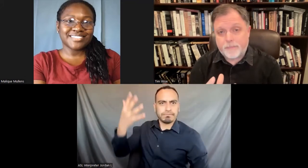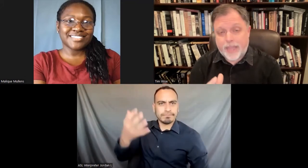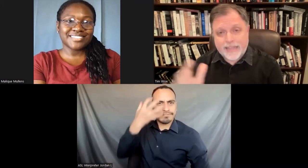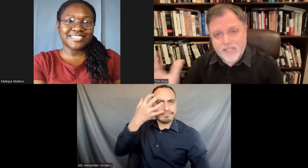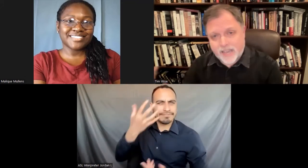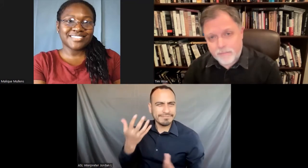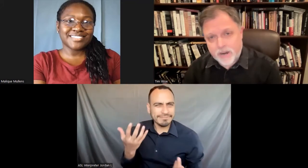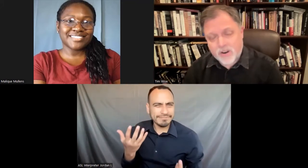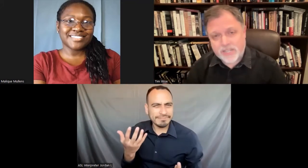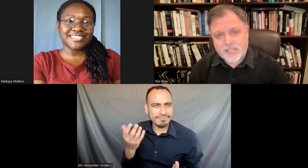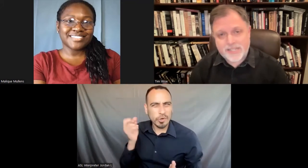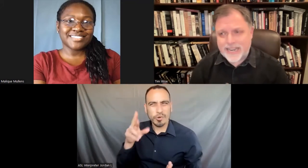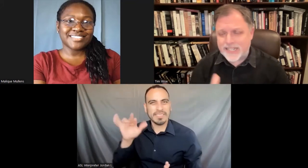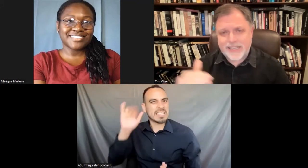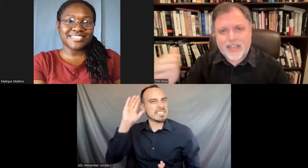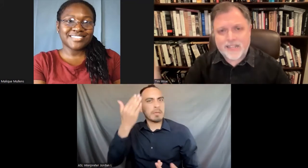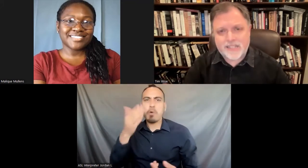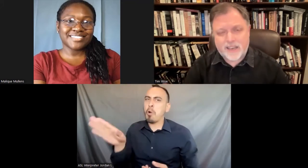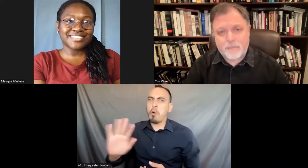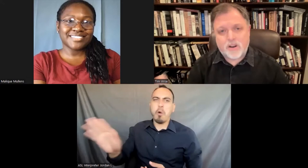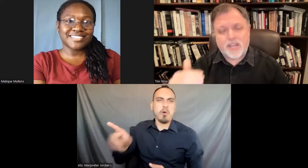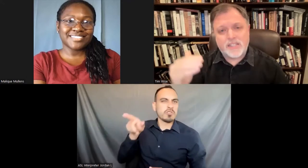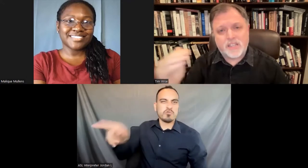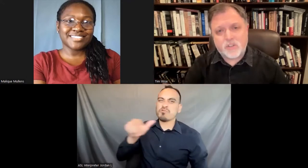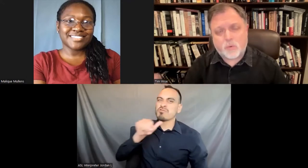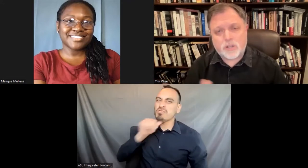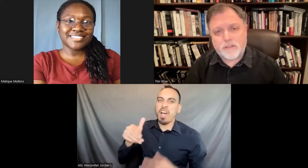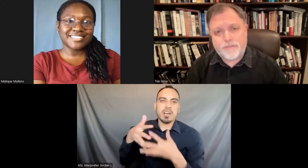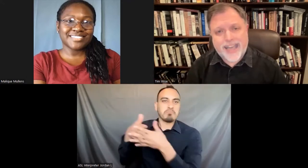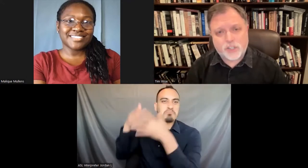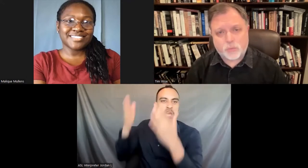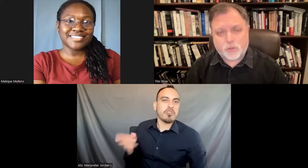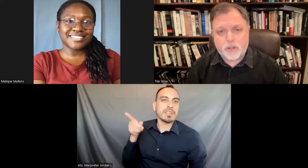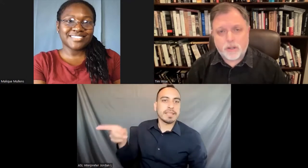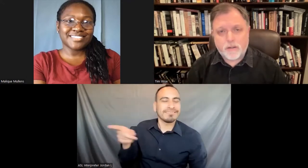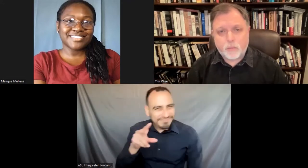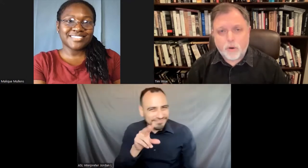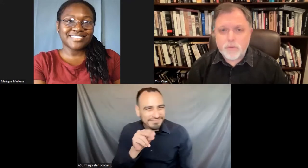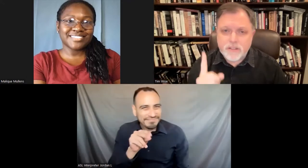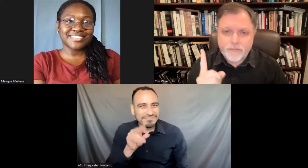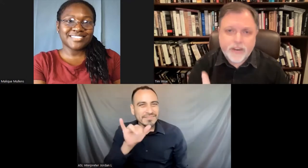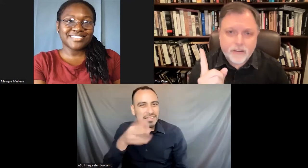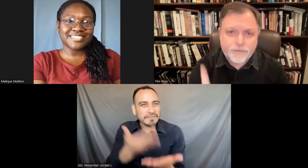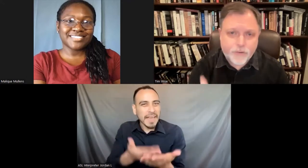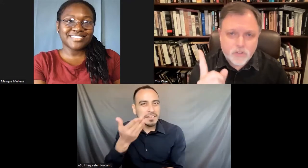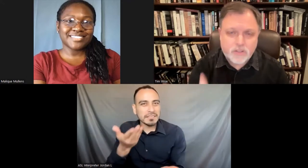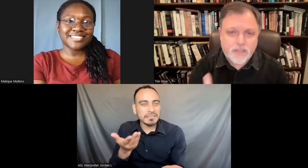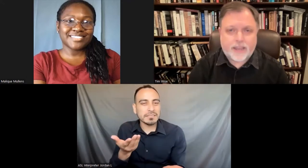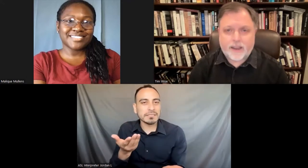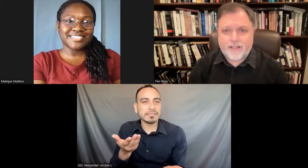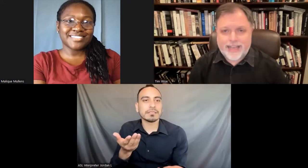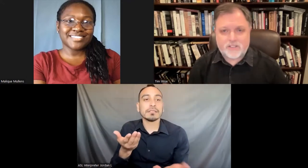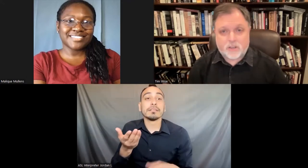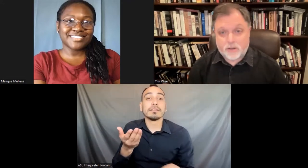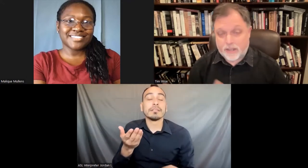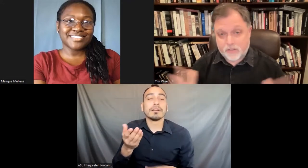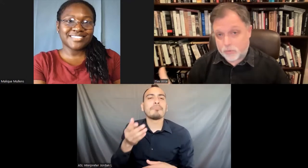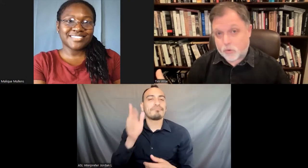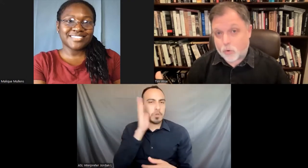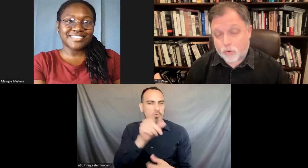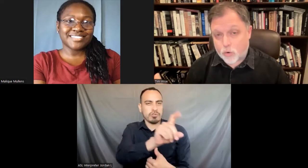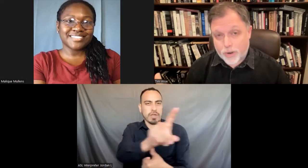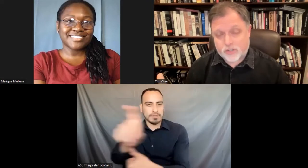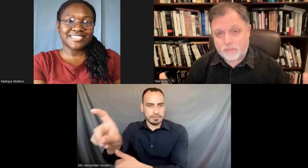as anti-American to say it. It's not anti-American, it's historically factual. What was the very first thing, I'll ask you, and